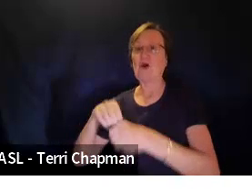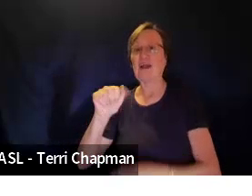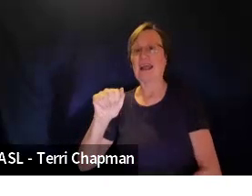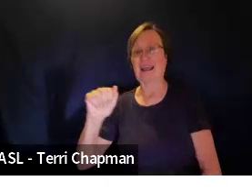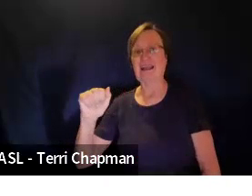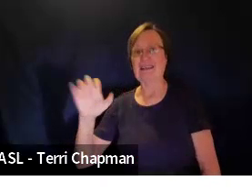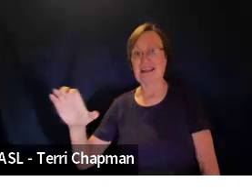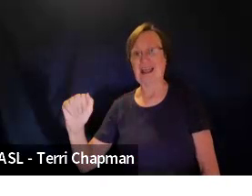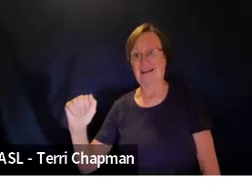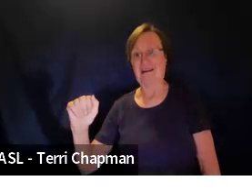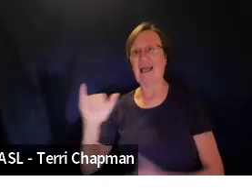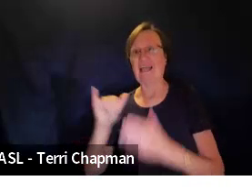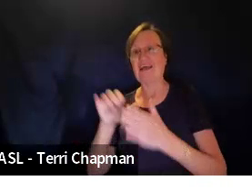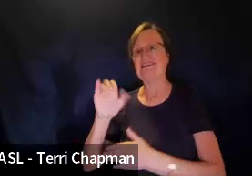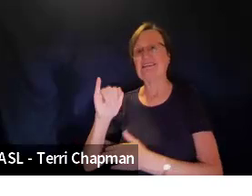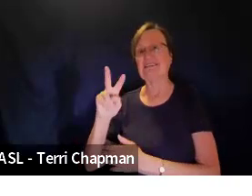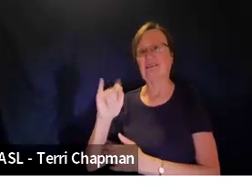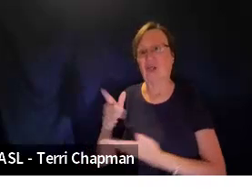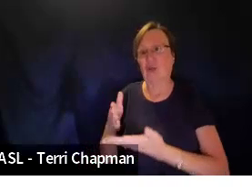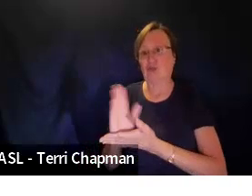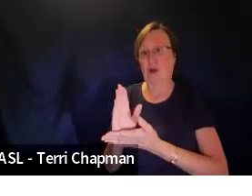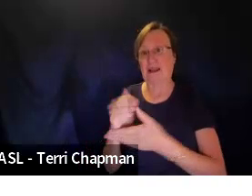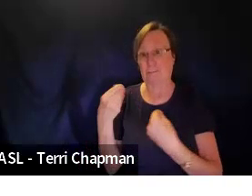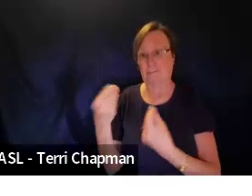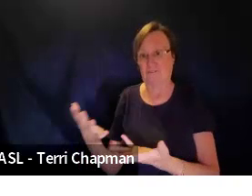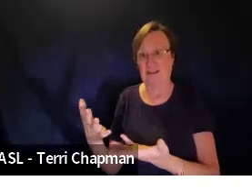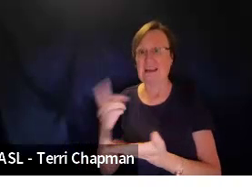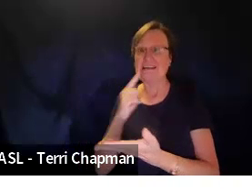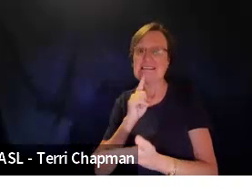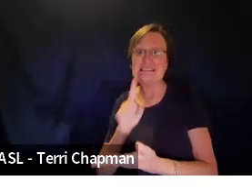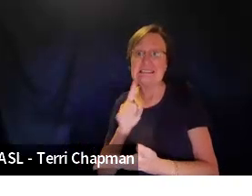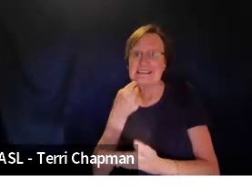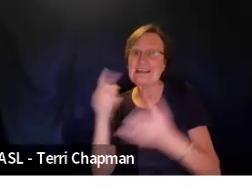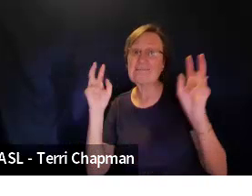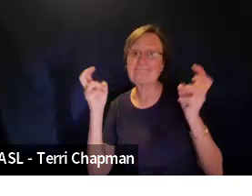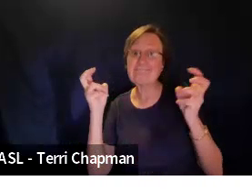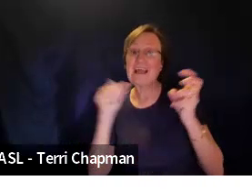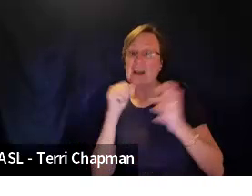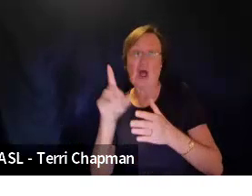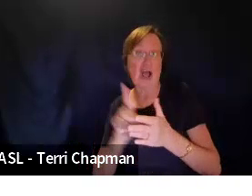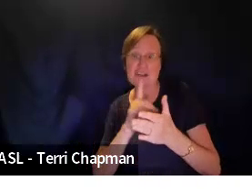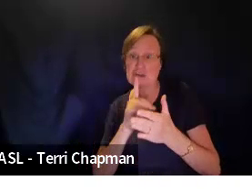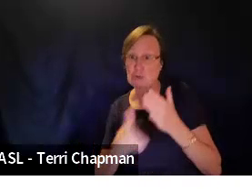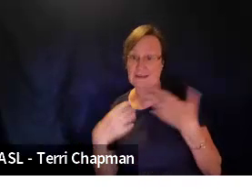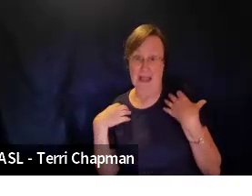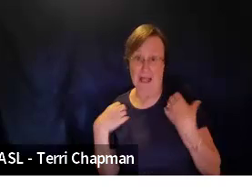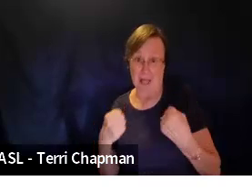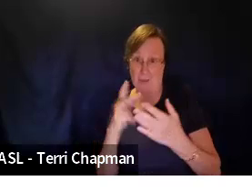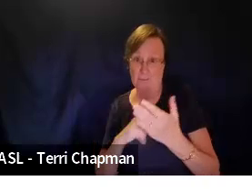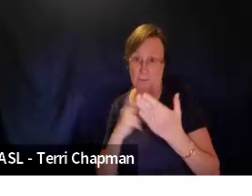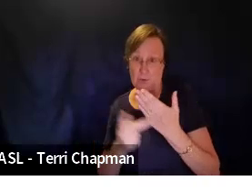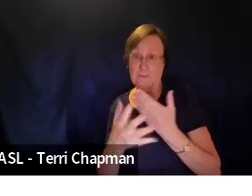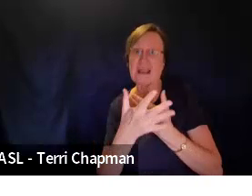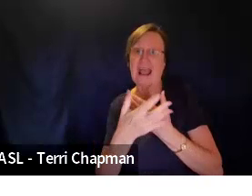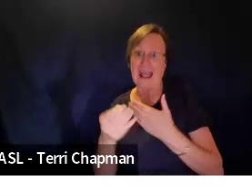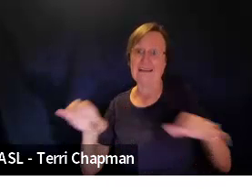provision, it's a civil rights provision, and it literally says non-discrimination in health programs and